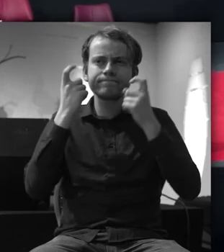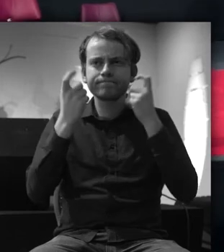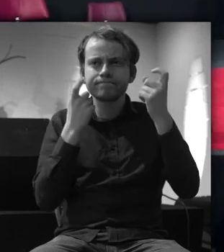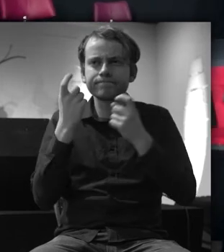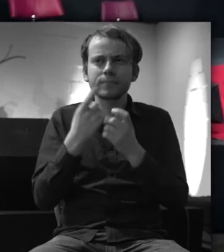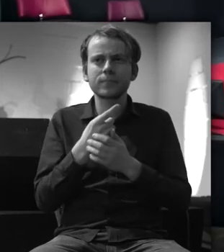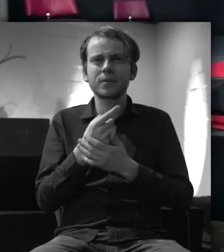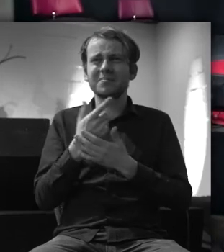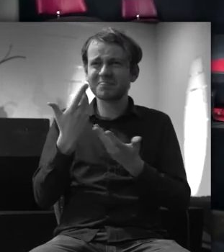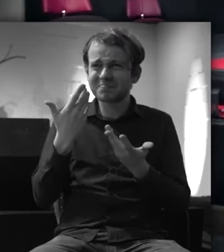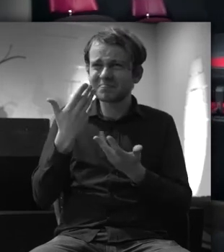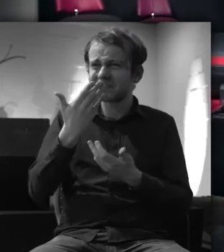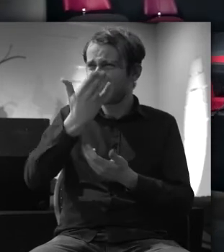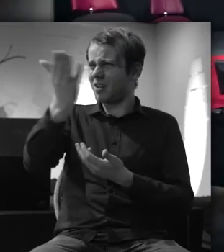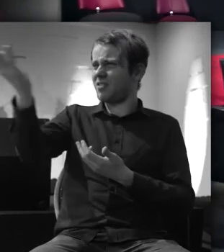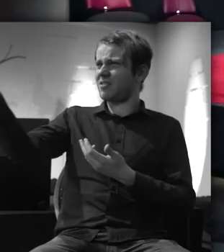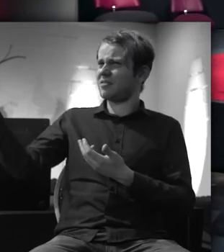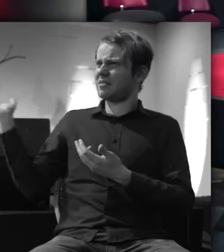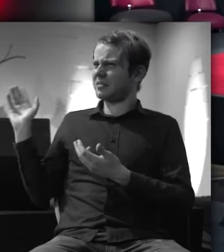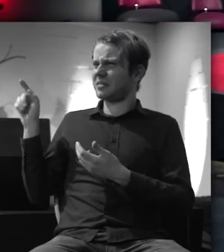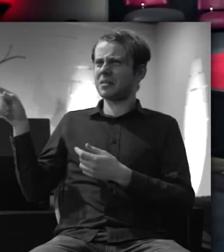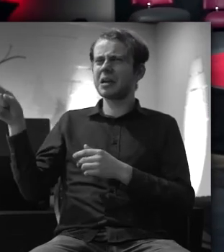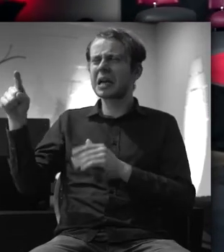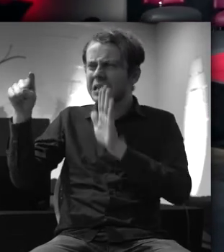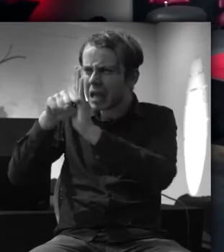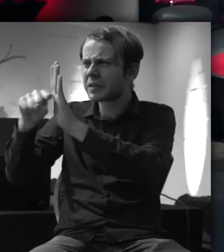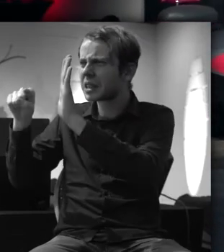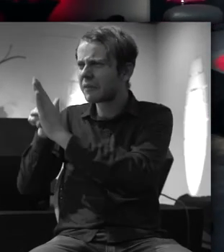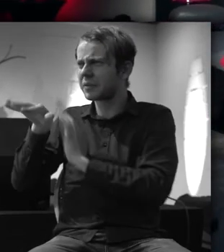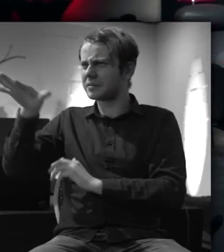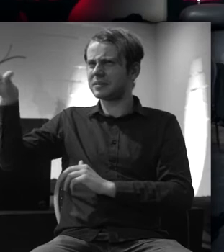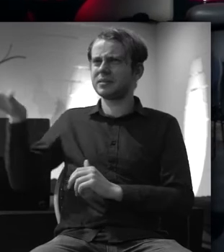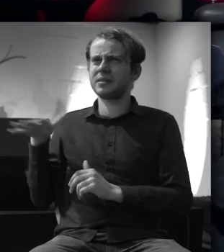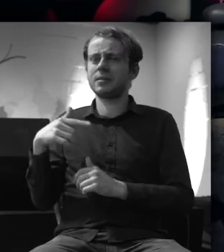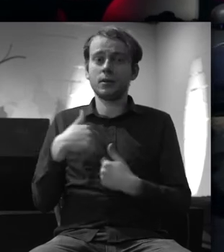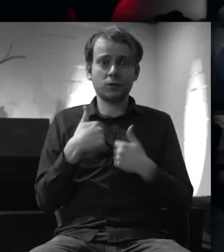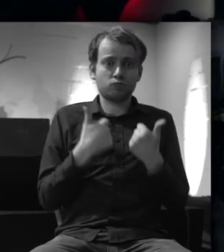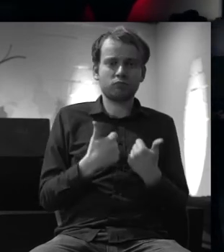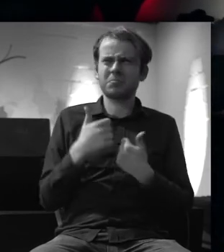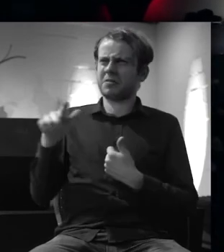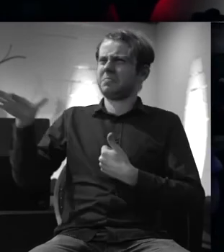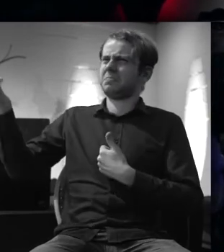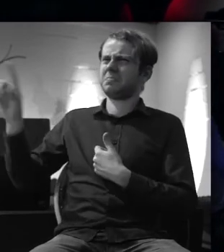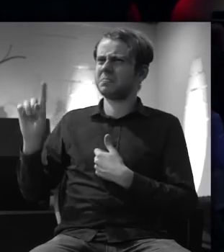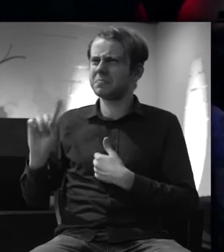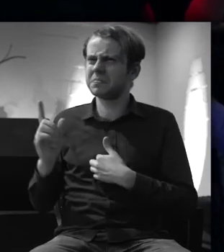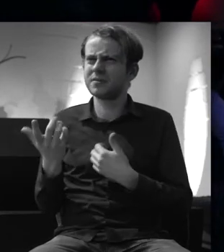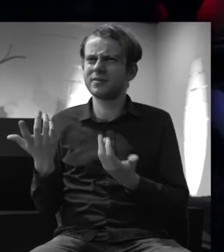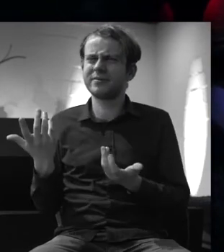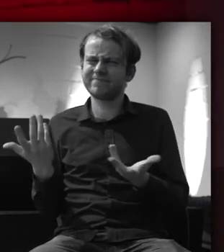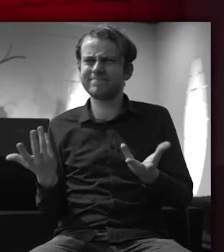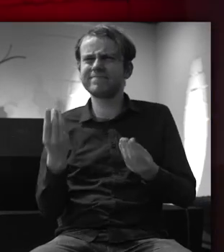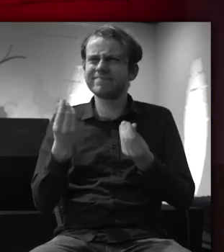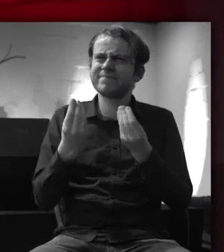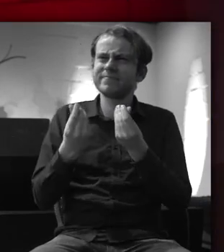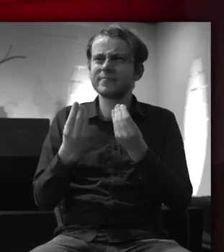see any hope? Everyone is really negative. There is no light. Everything is very pessimist. I would say like if we are